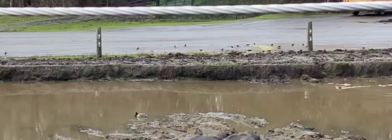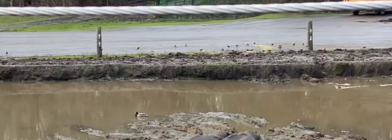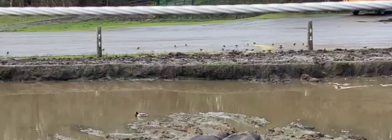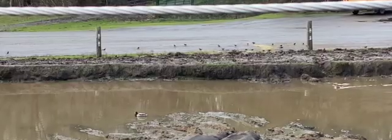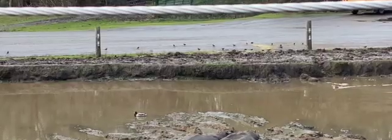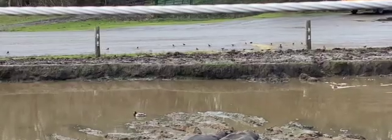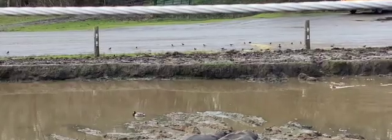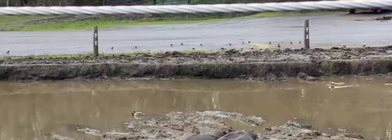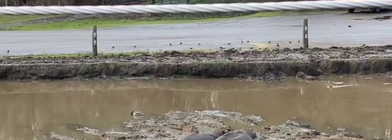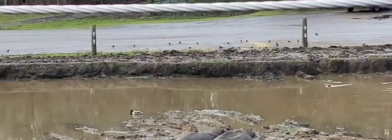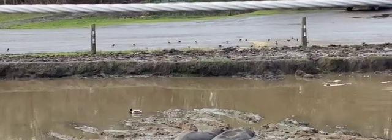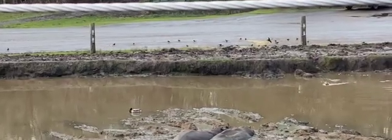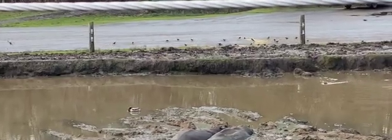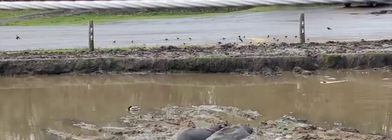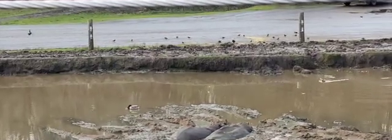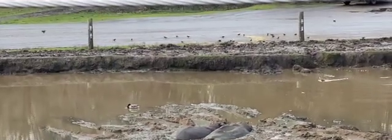it be?